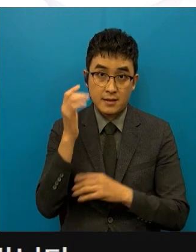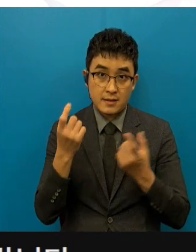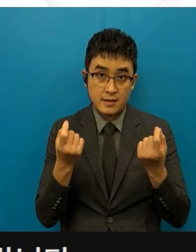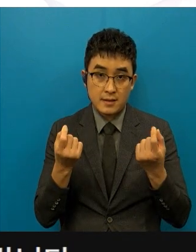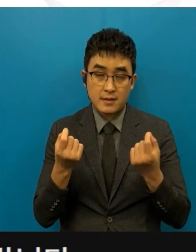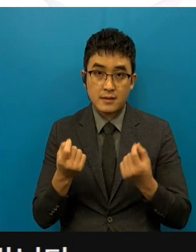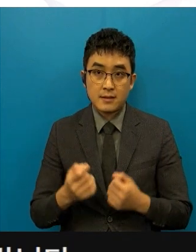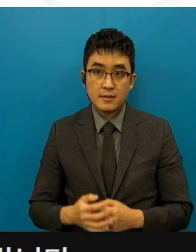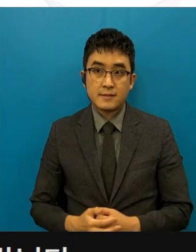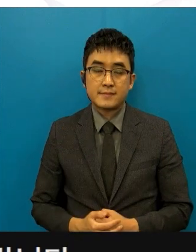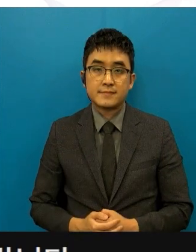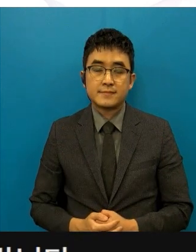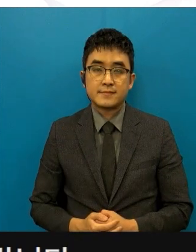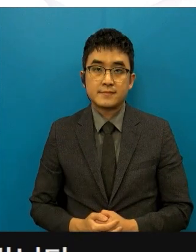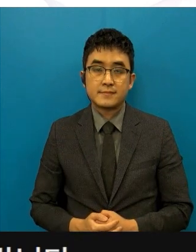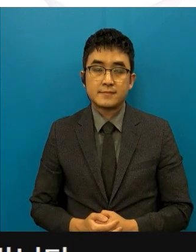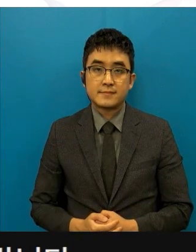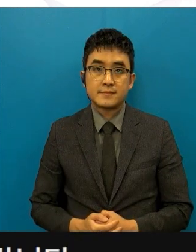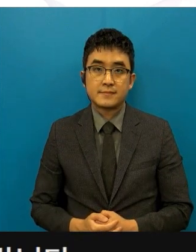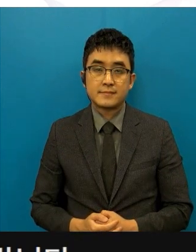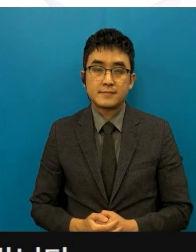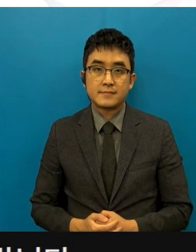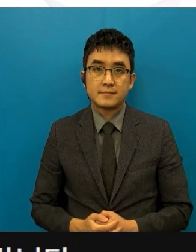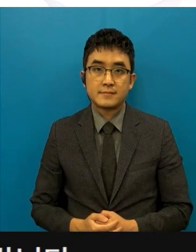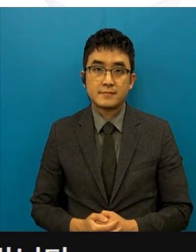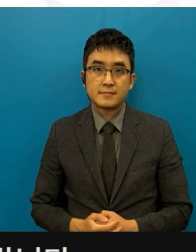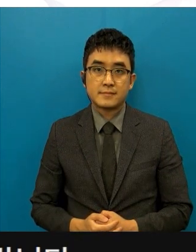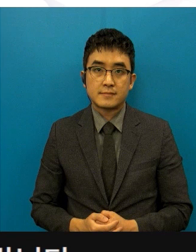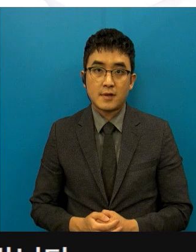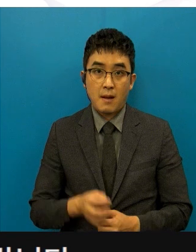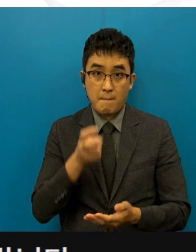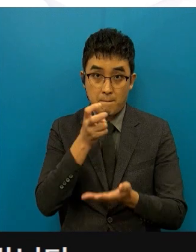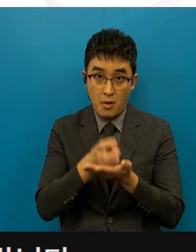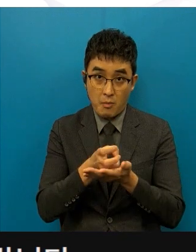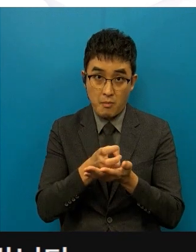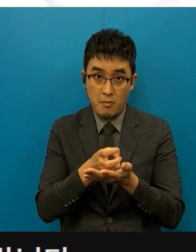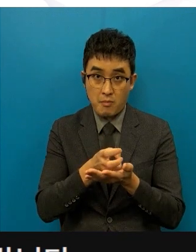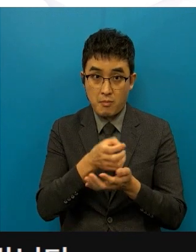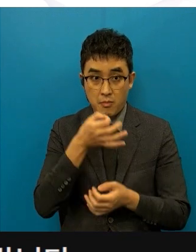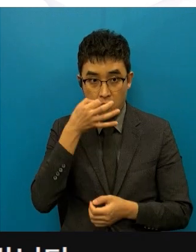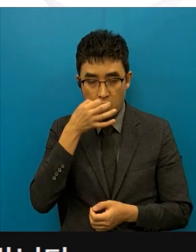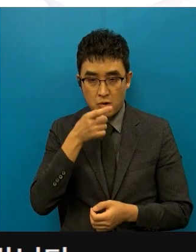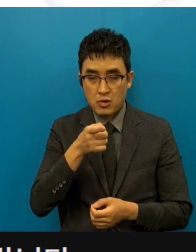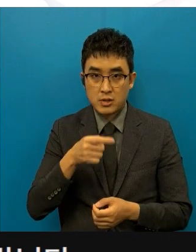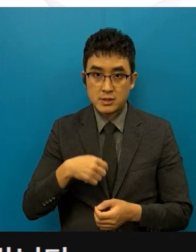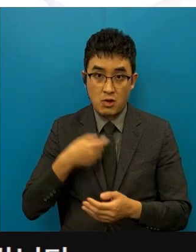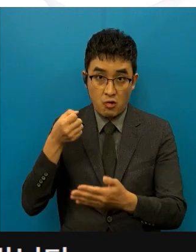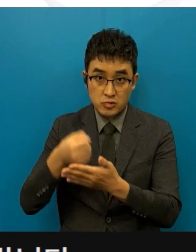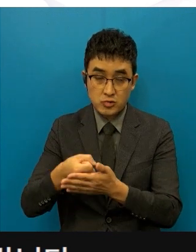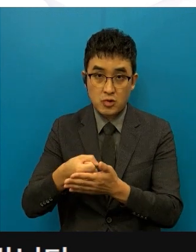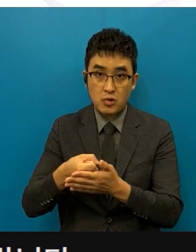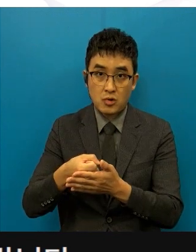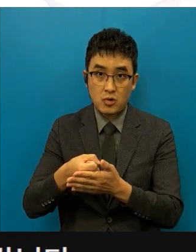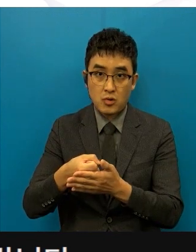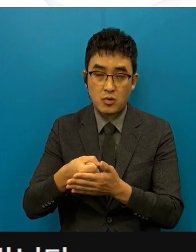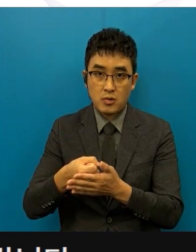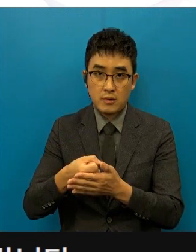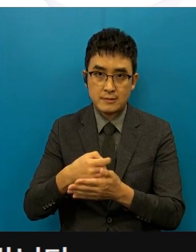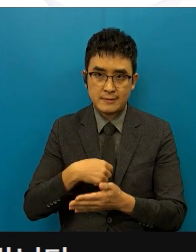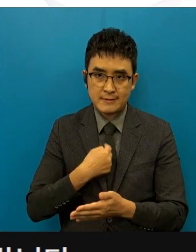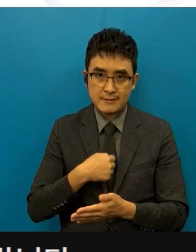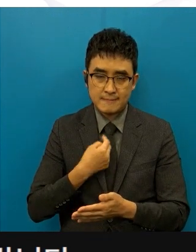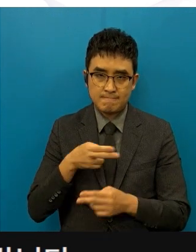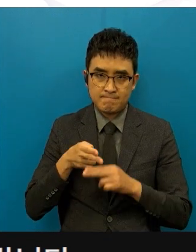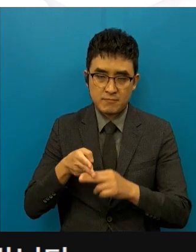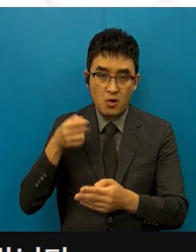these decisions can be done at first with writing advanced care plan with